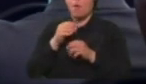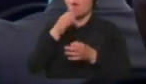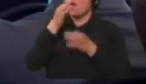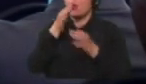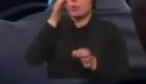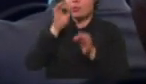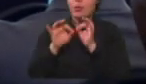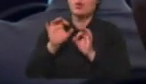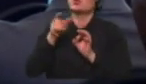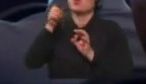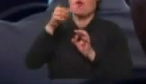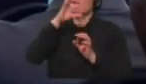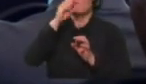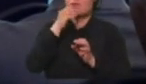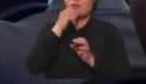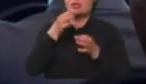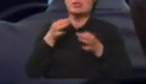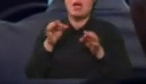right, next slide, please.